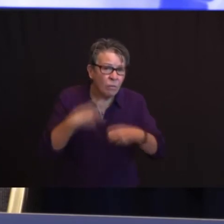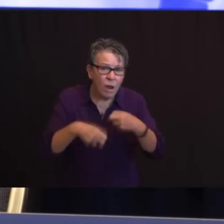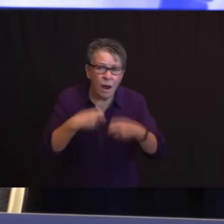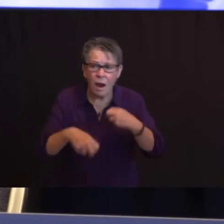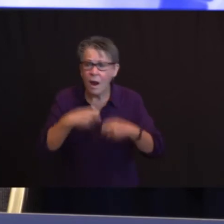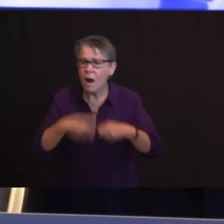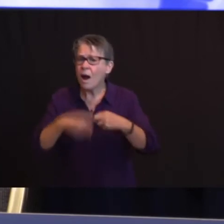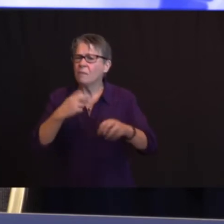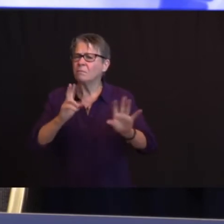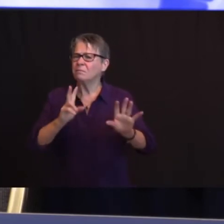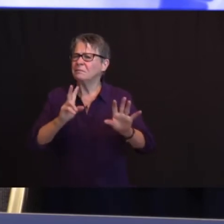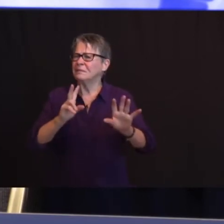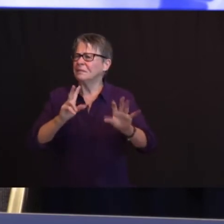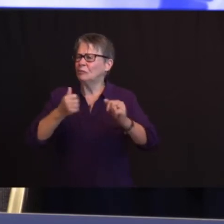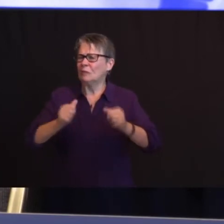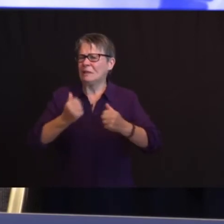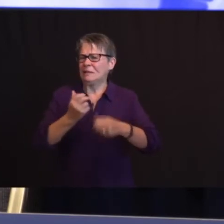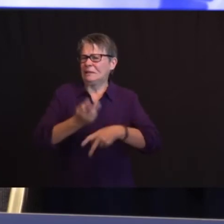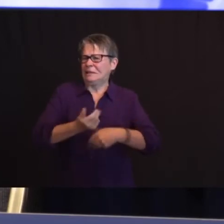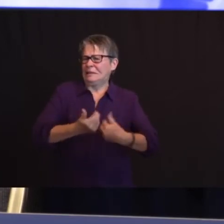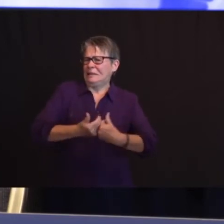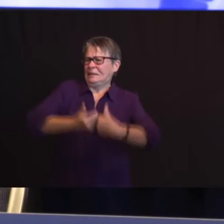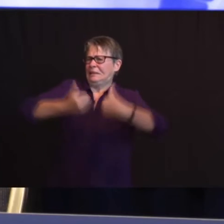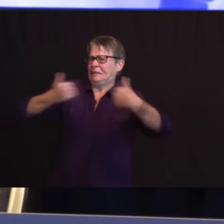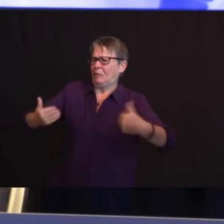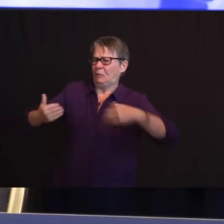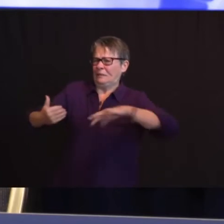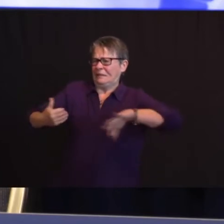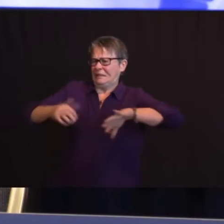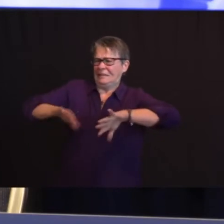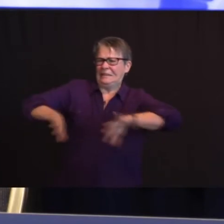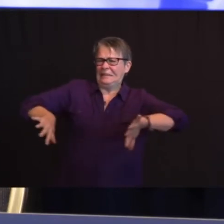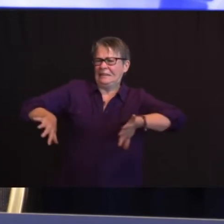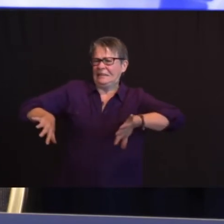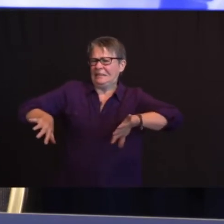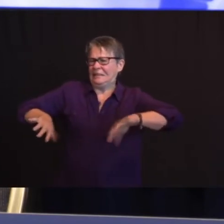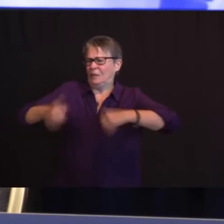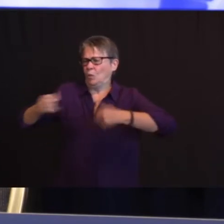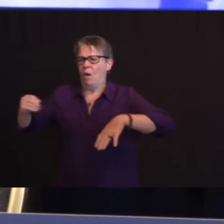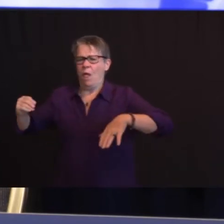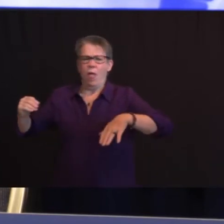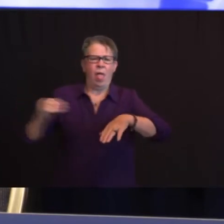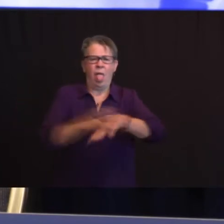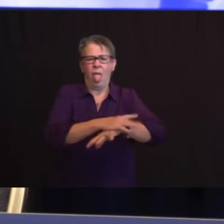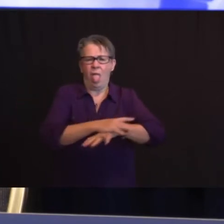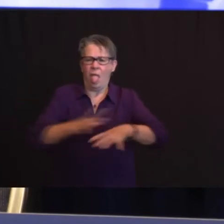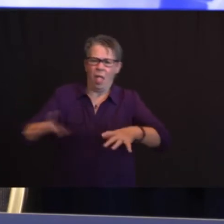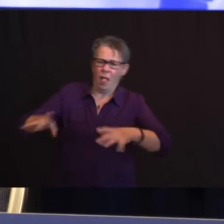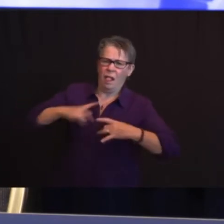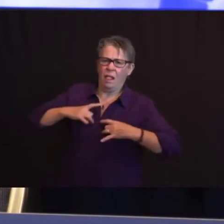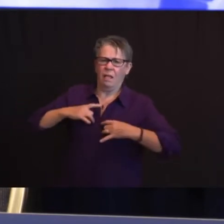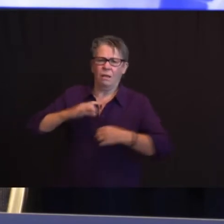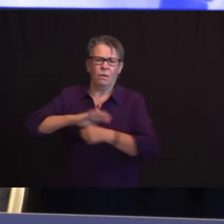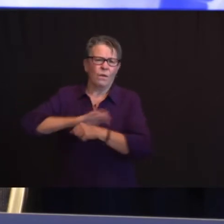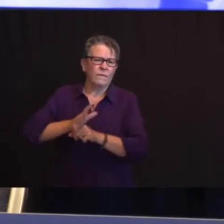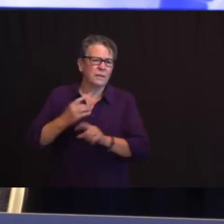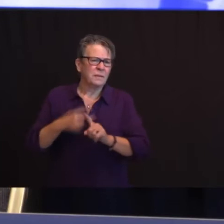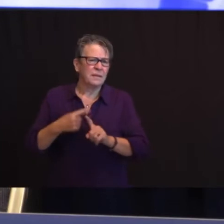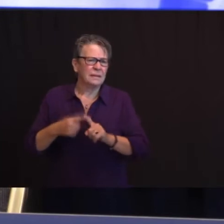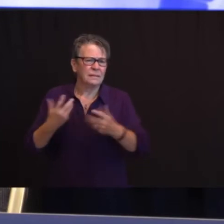members. As the governor mentioned, we are all urging colleges and universities to make COVID testing available to